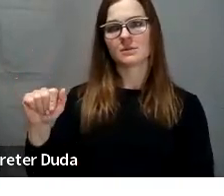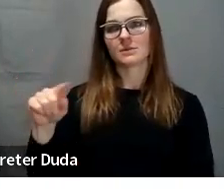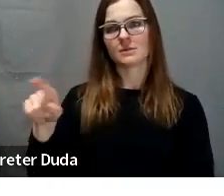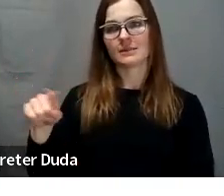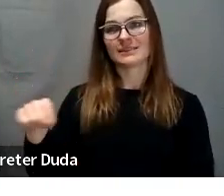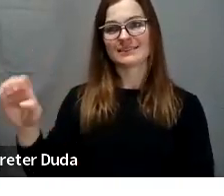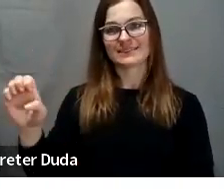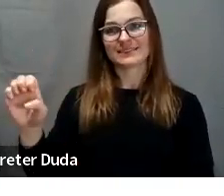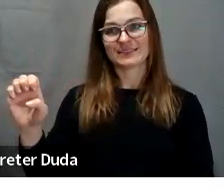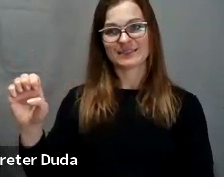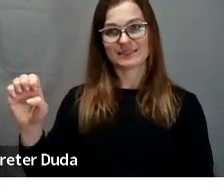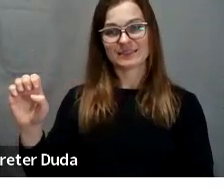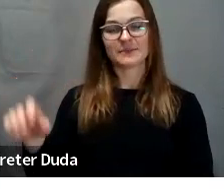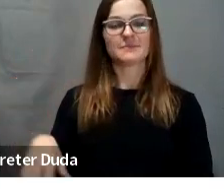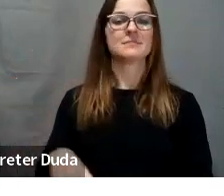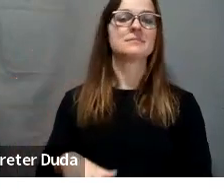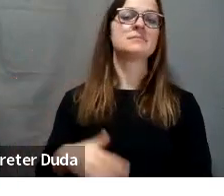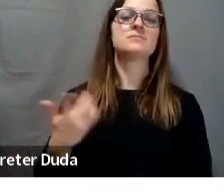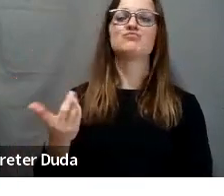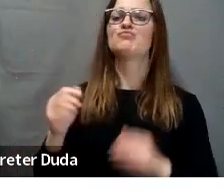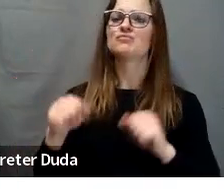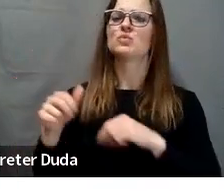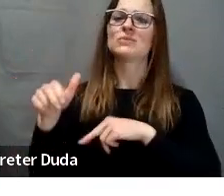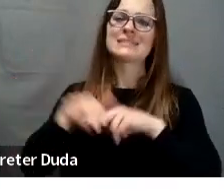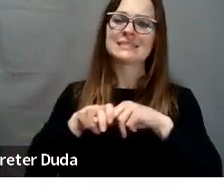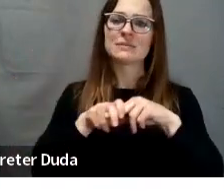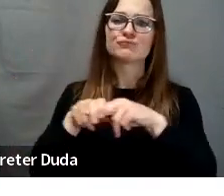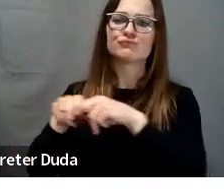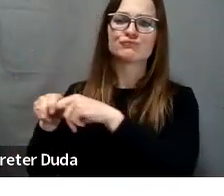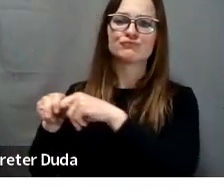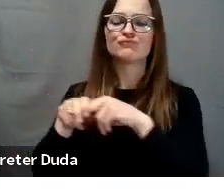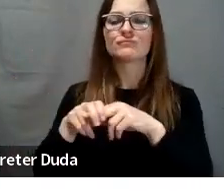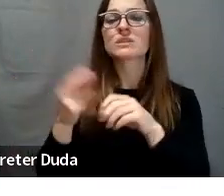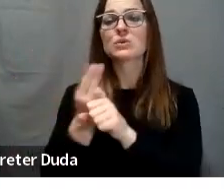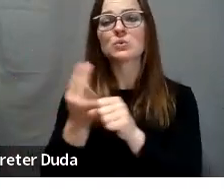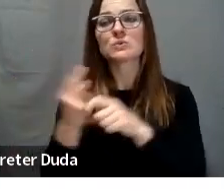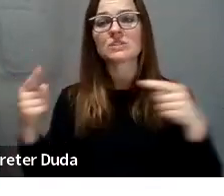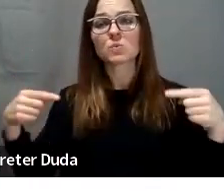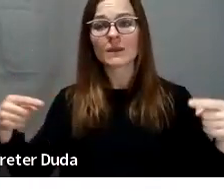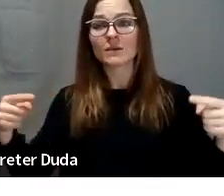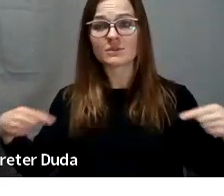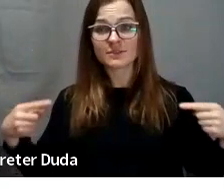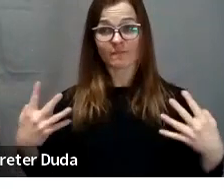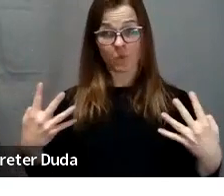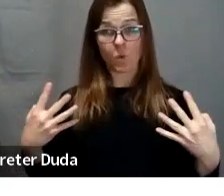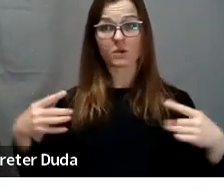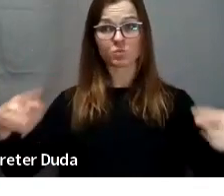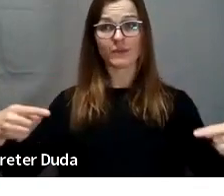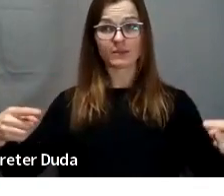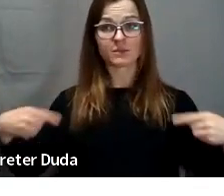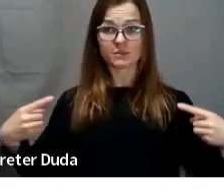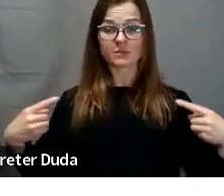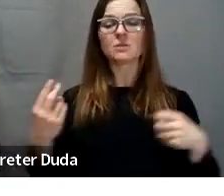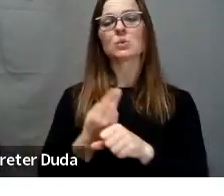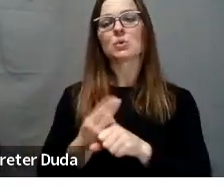SUNNY DAZE. So it provides you a place to sit. It's on 4 wheels, so that you can use your legs to kind of